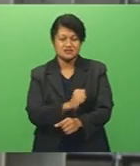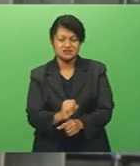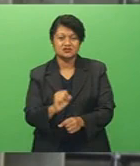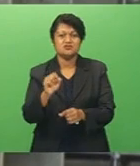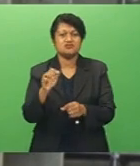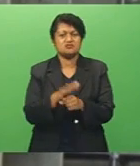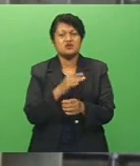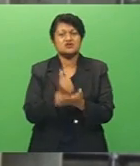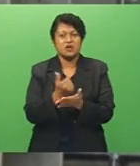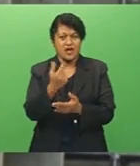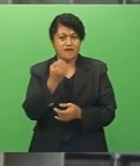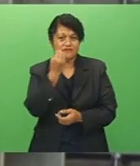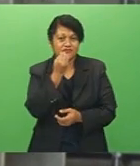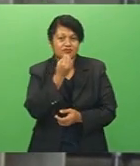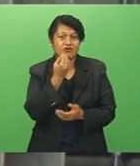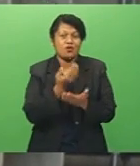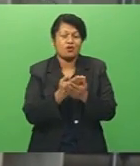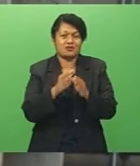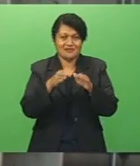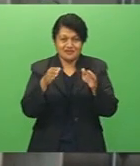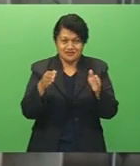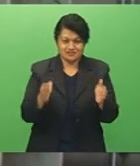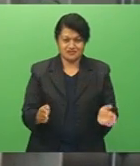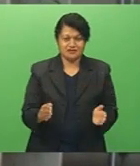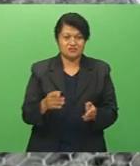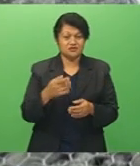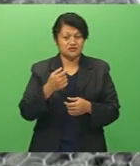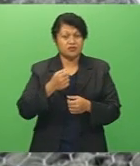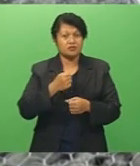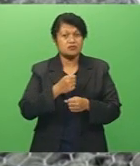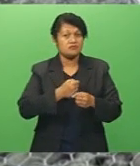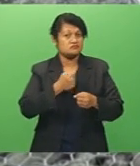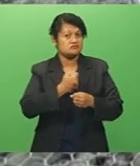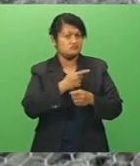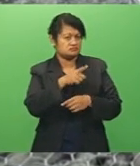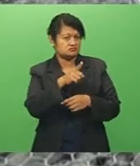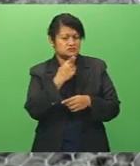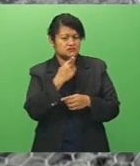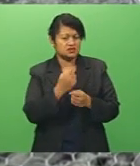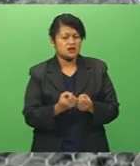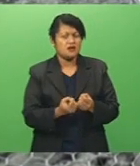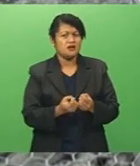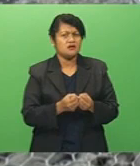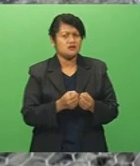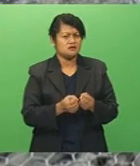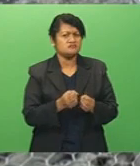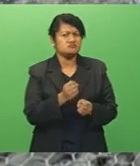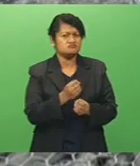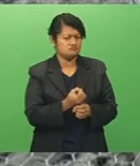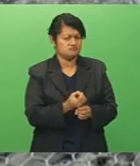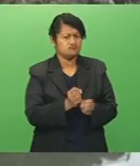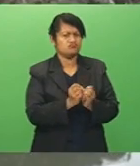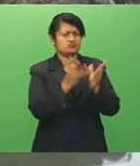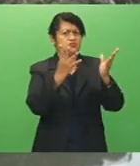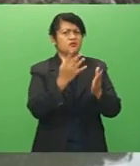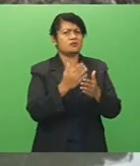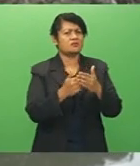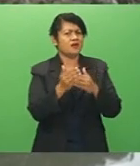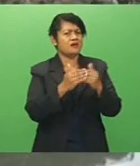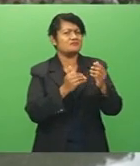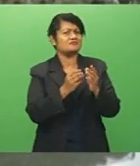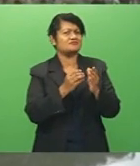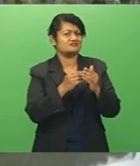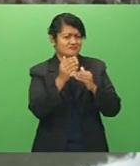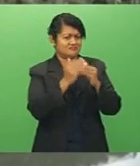table. An engineer working on a nearby construction site claims the pipe was damaged by builders on another project. We are worried that the